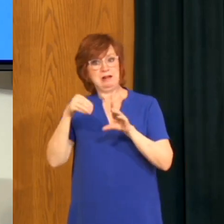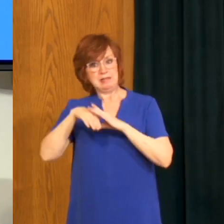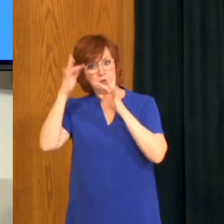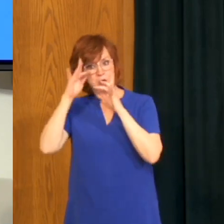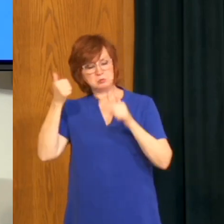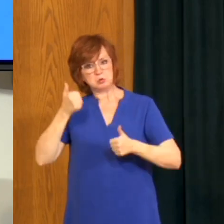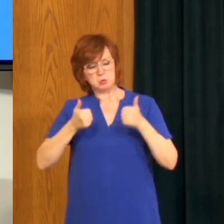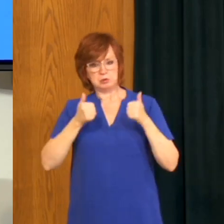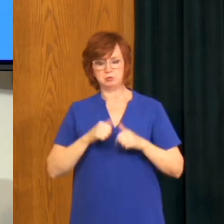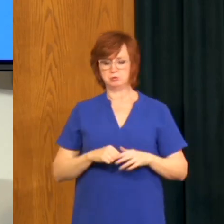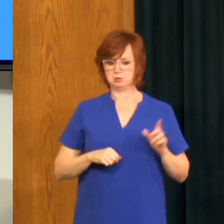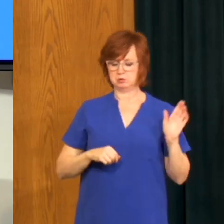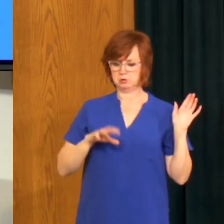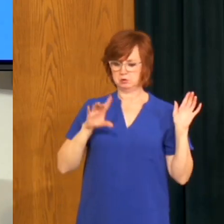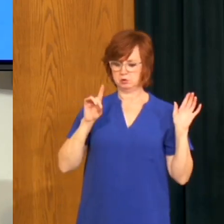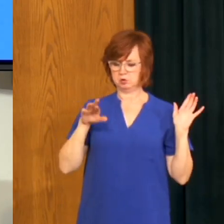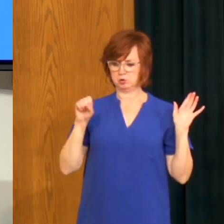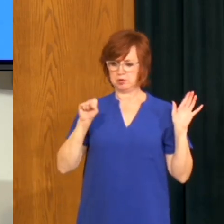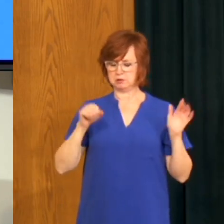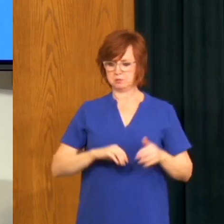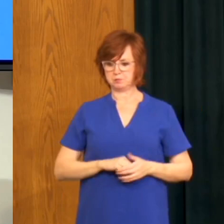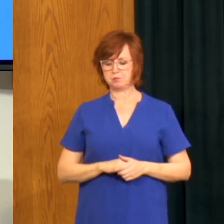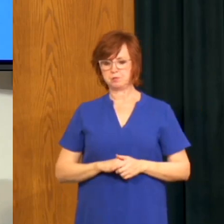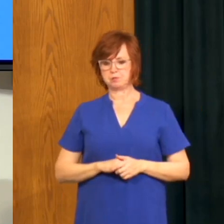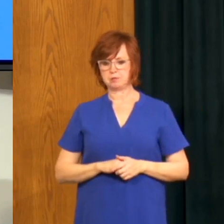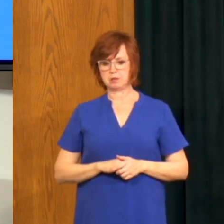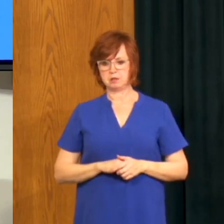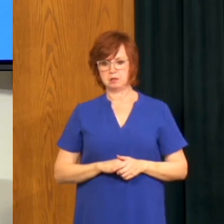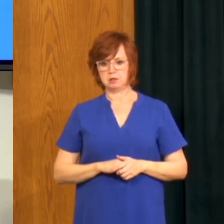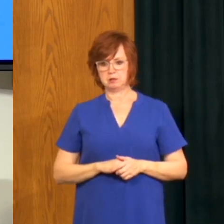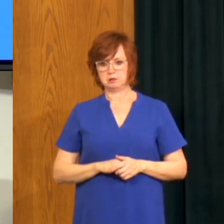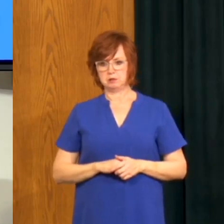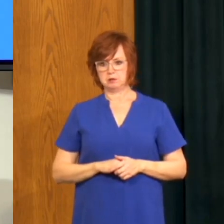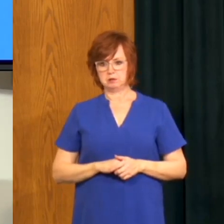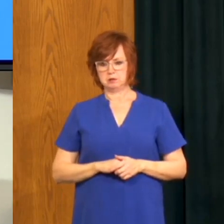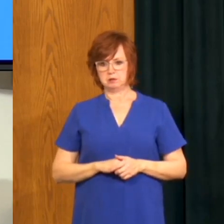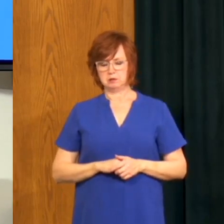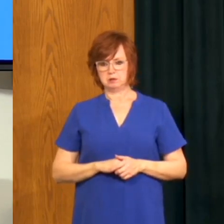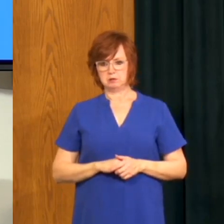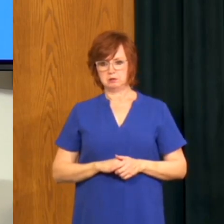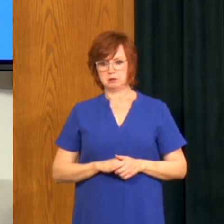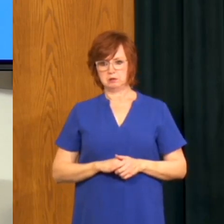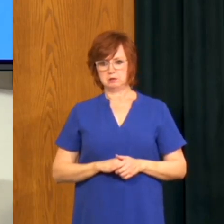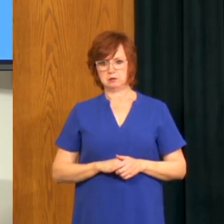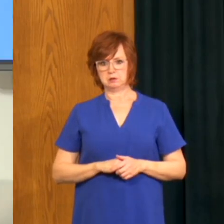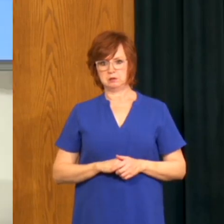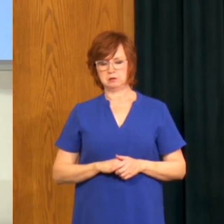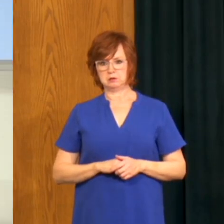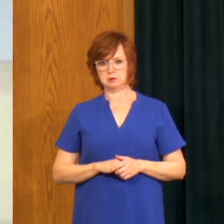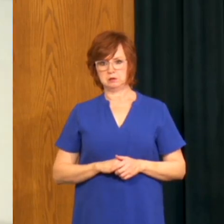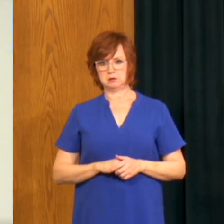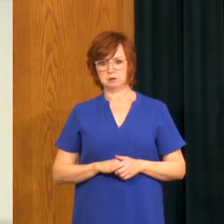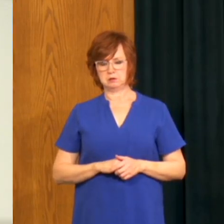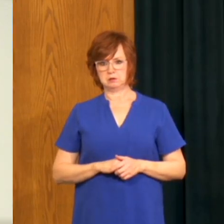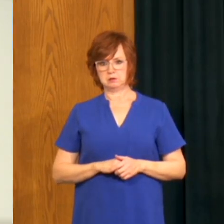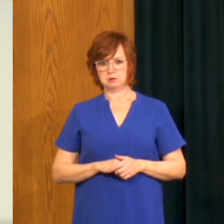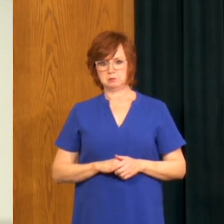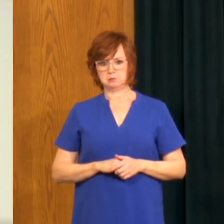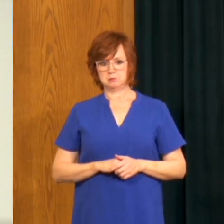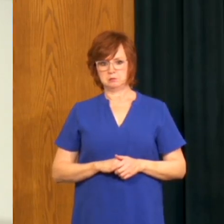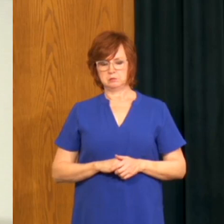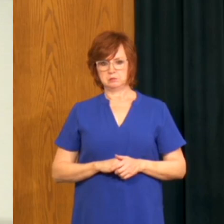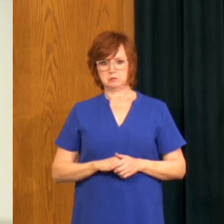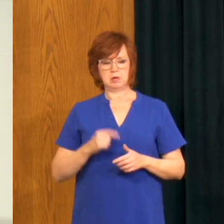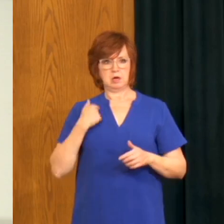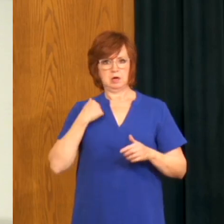report because they were reported to us through our public health information system this morning. So we did add them to our total death count, but we